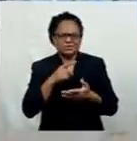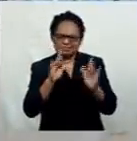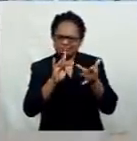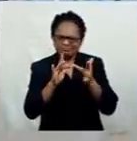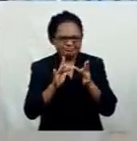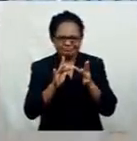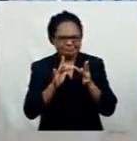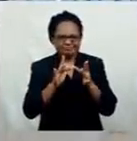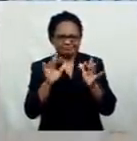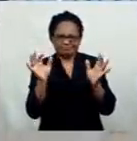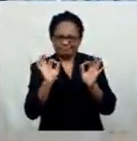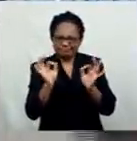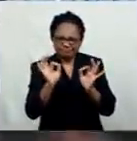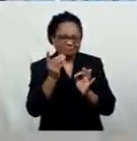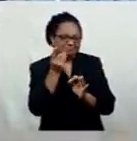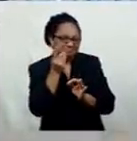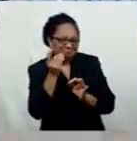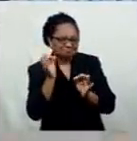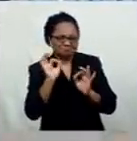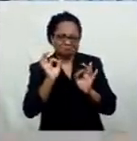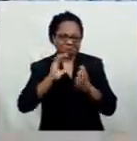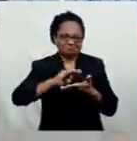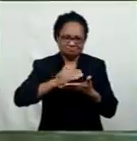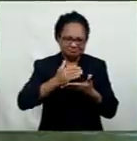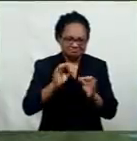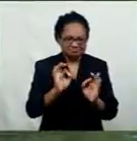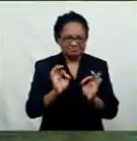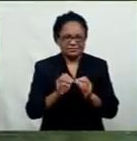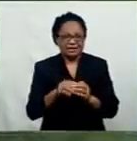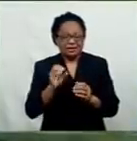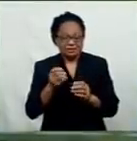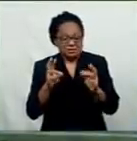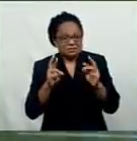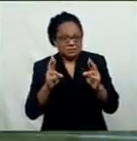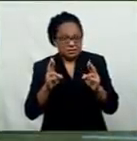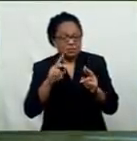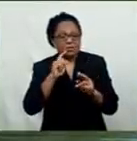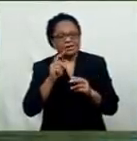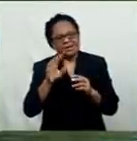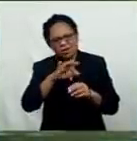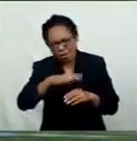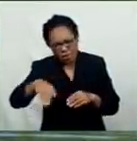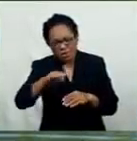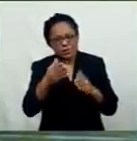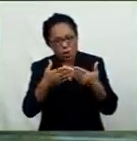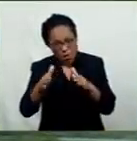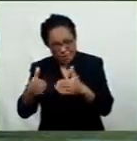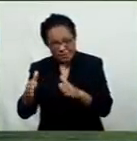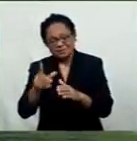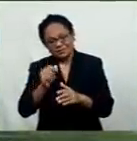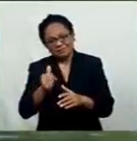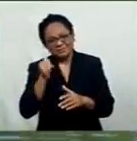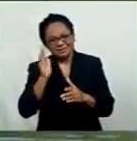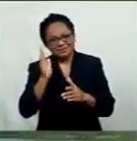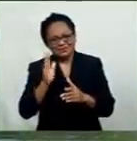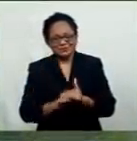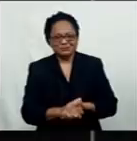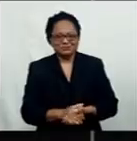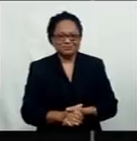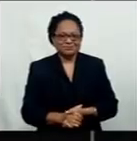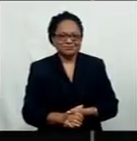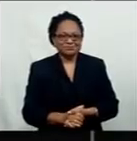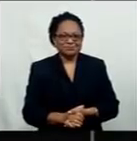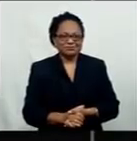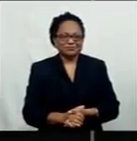internet connections. These families are hopeful for things to normalize at the soonest. Christiana Uluwai, FBC